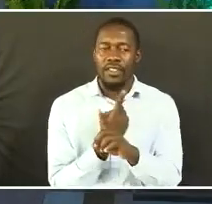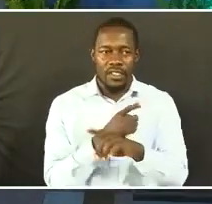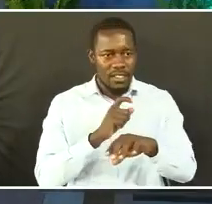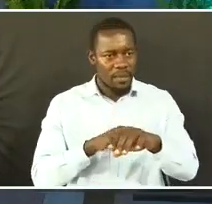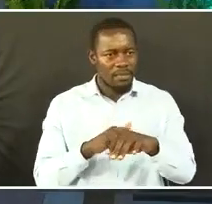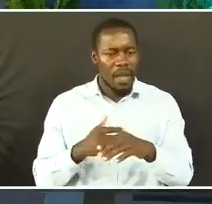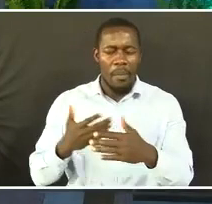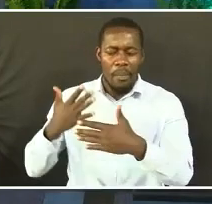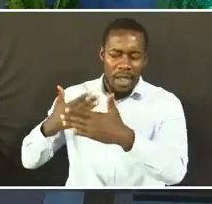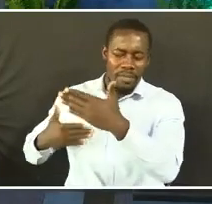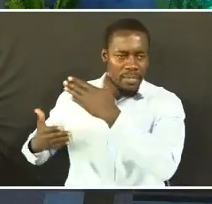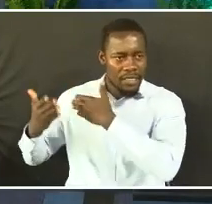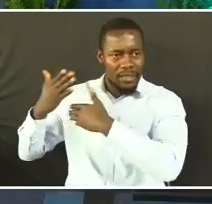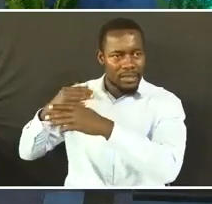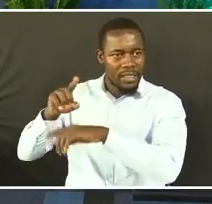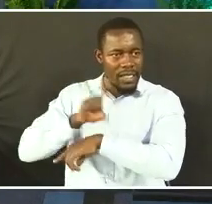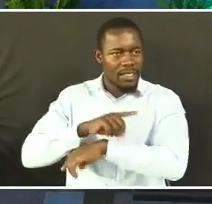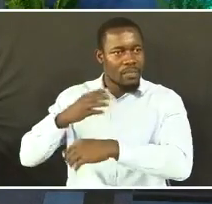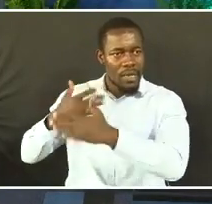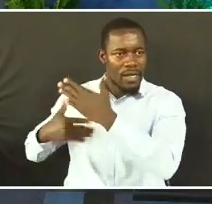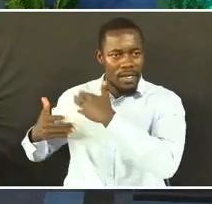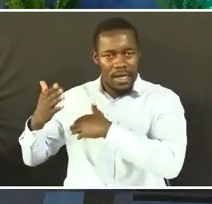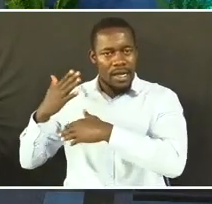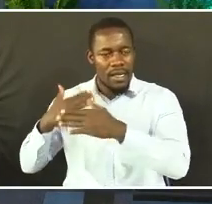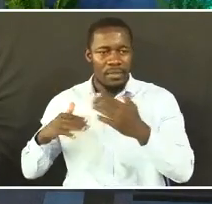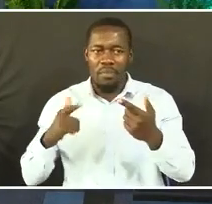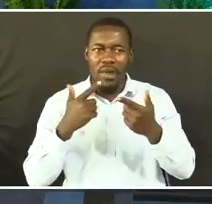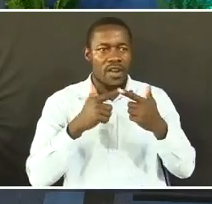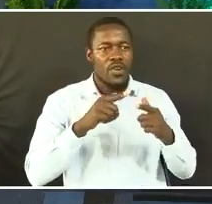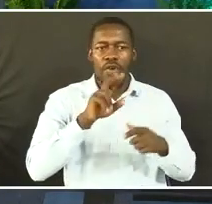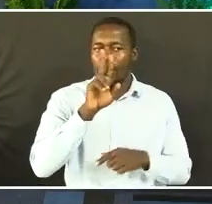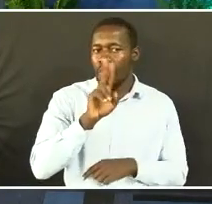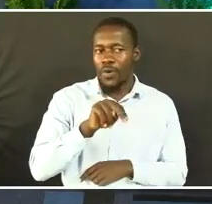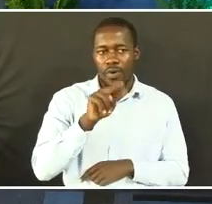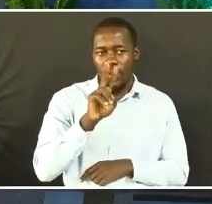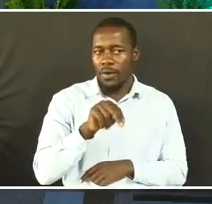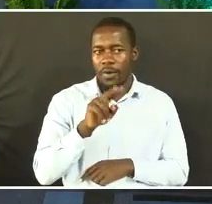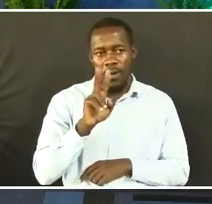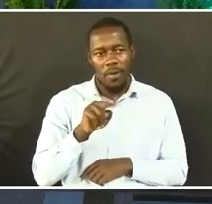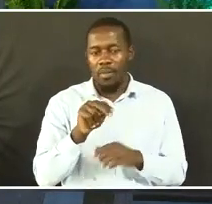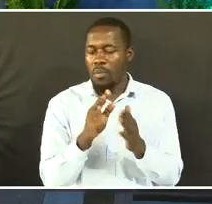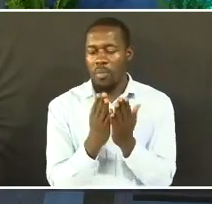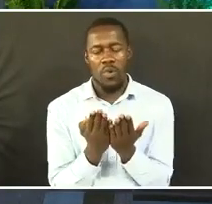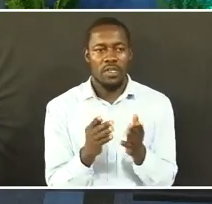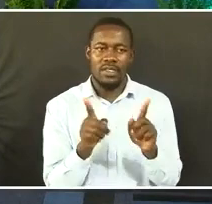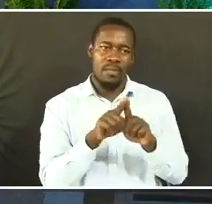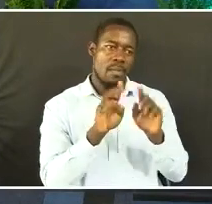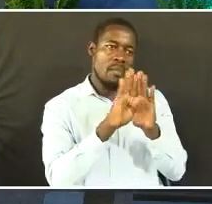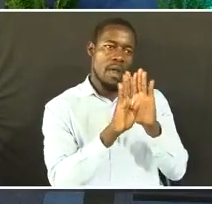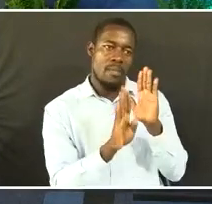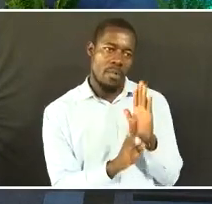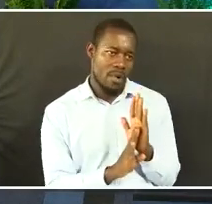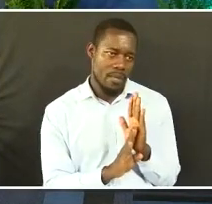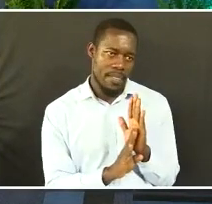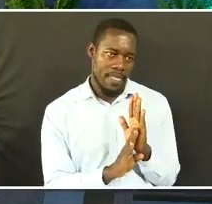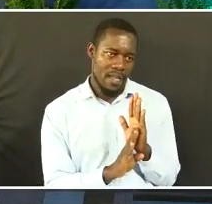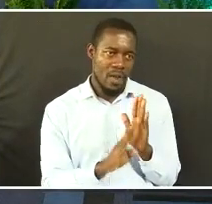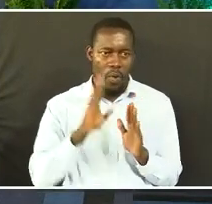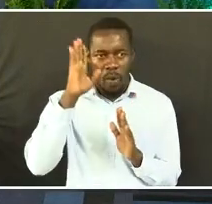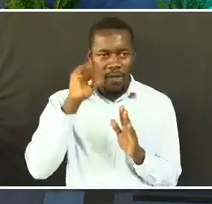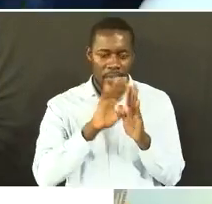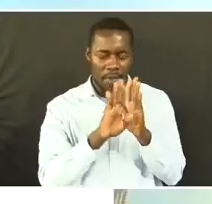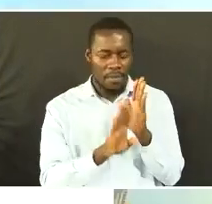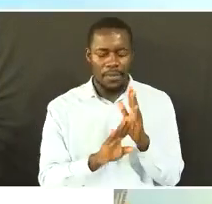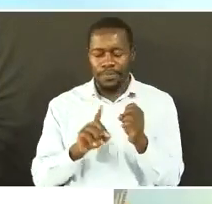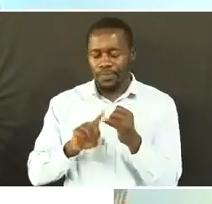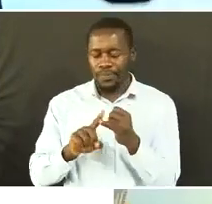the purity of the Bible. It lights up the far distant past where human research in vain seeks to